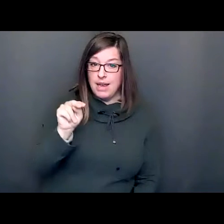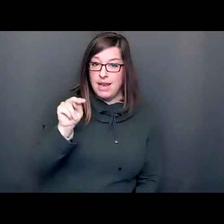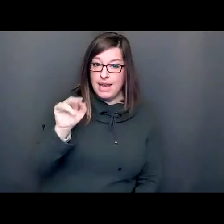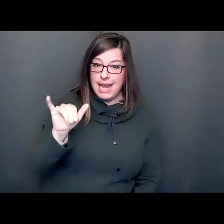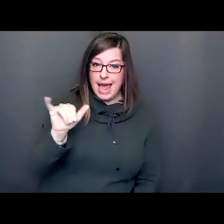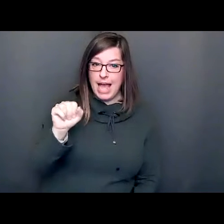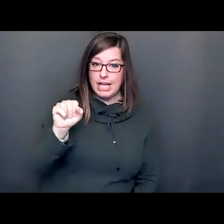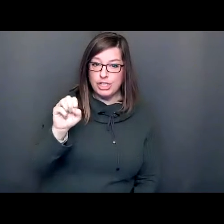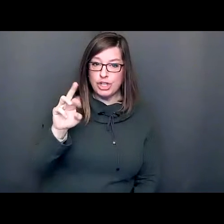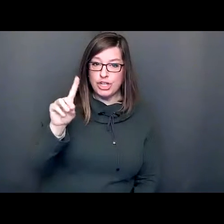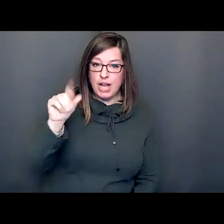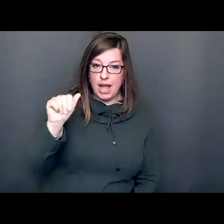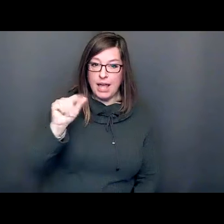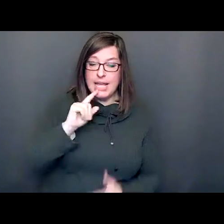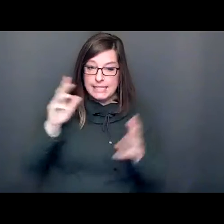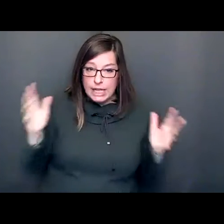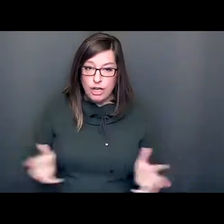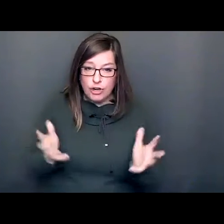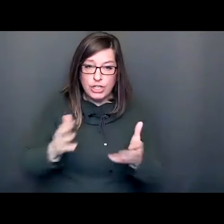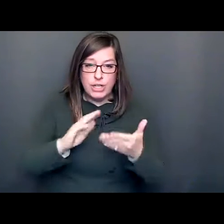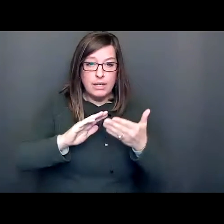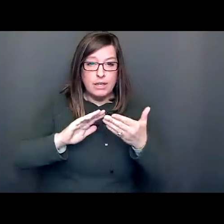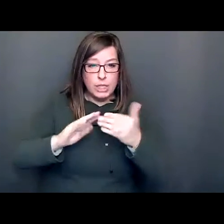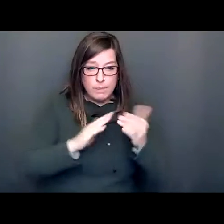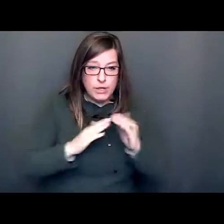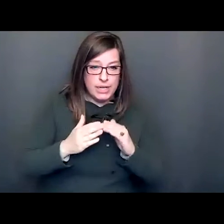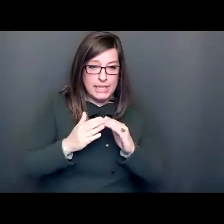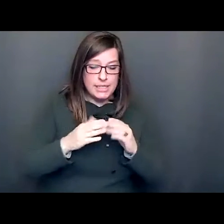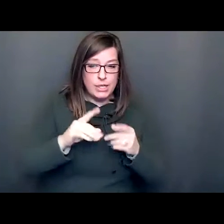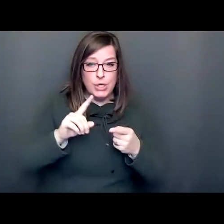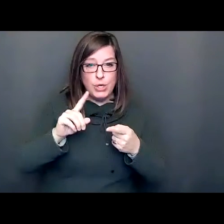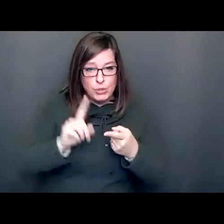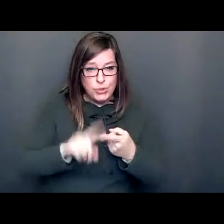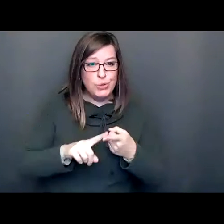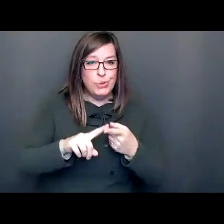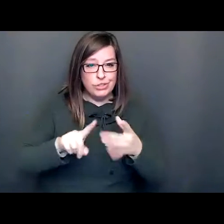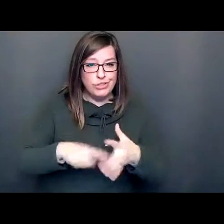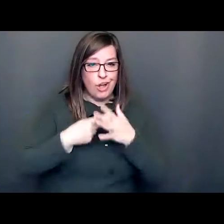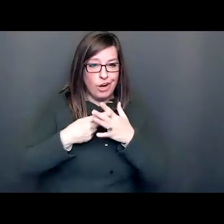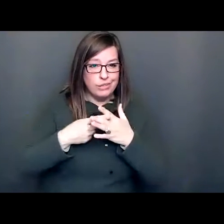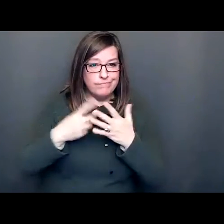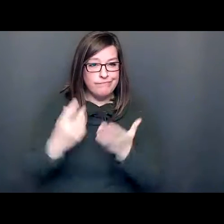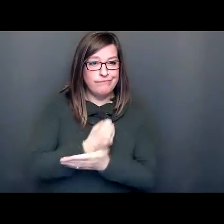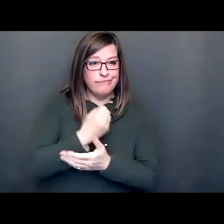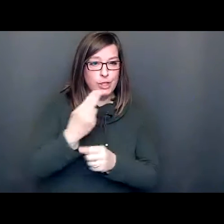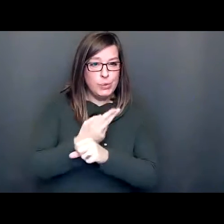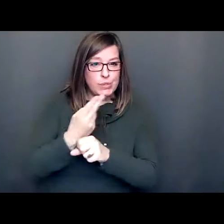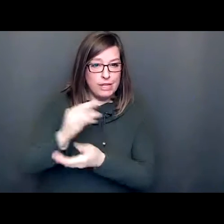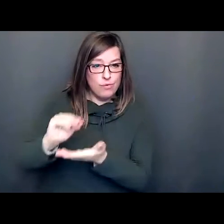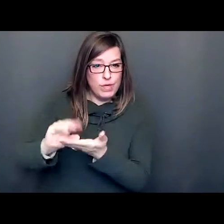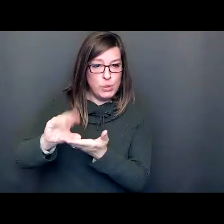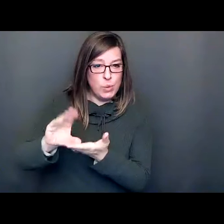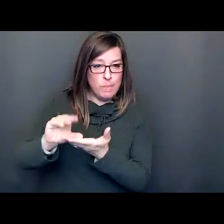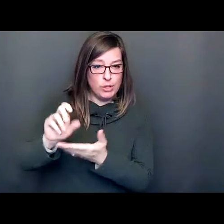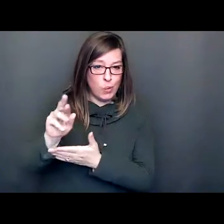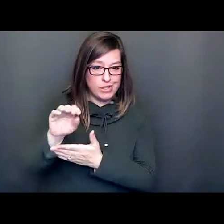to go faster than the other kind of benchmark programs that the state is also using